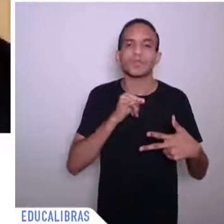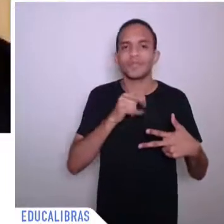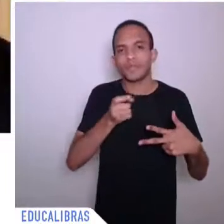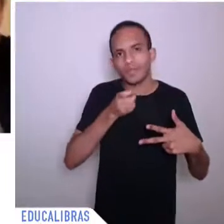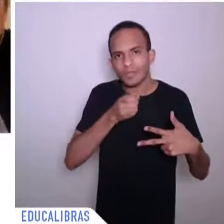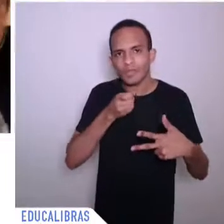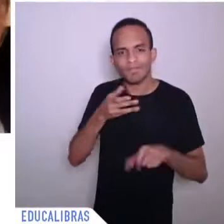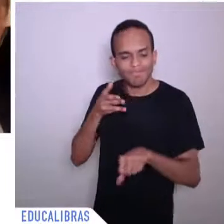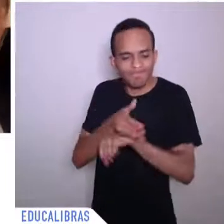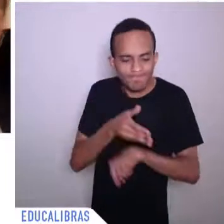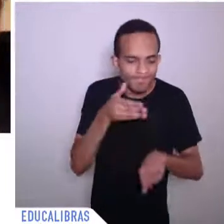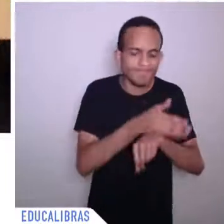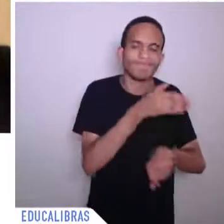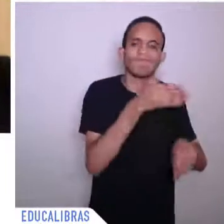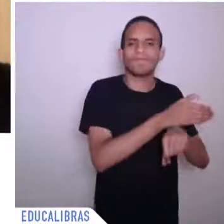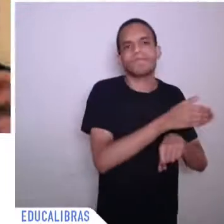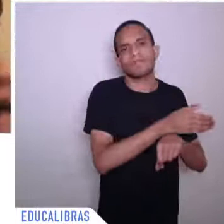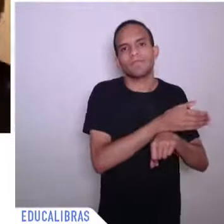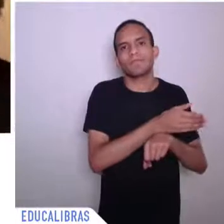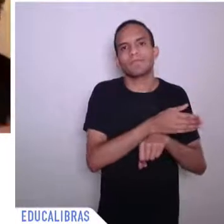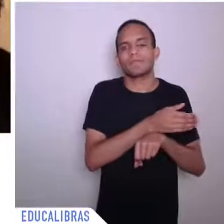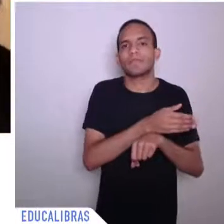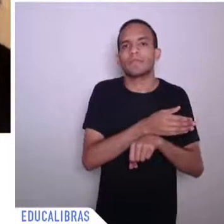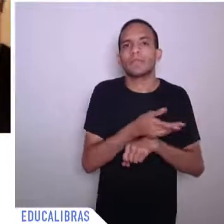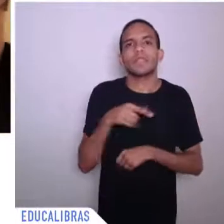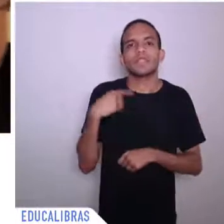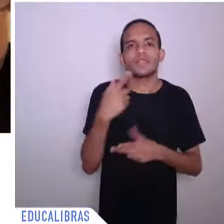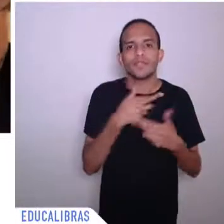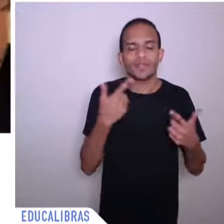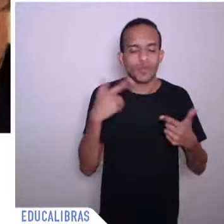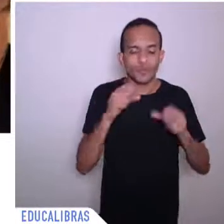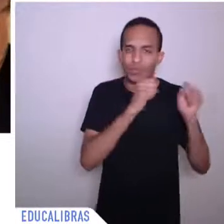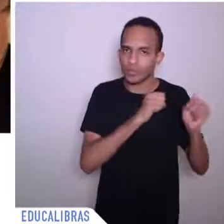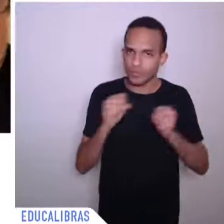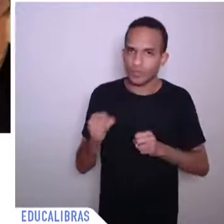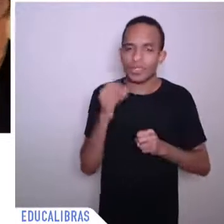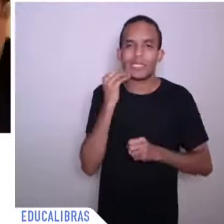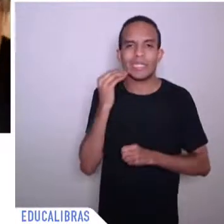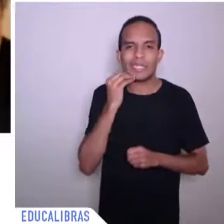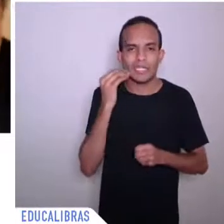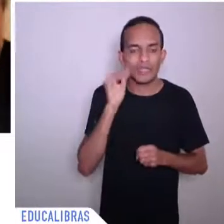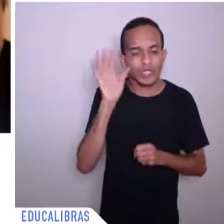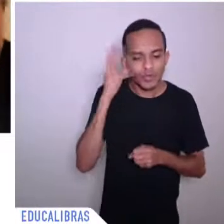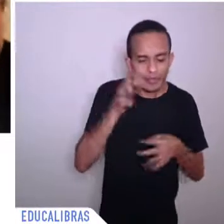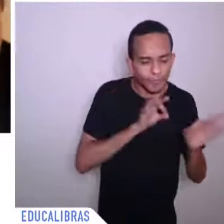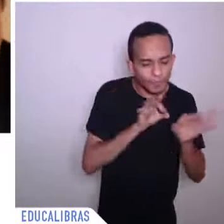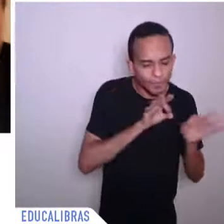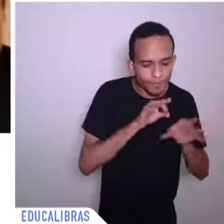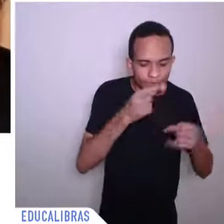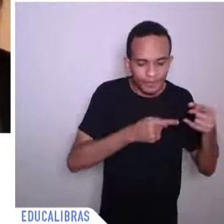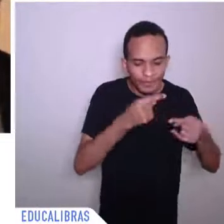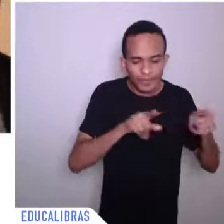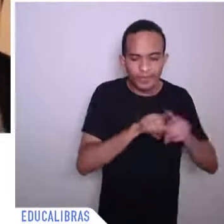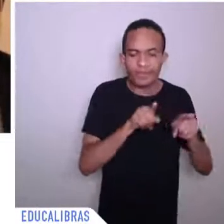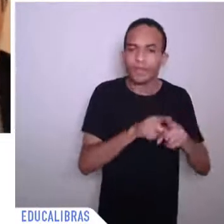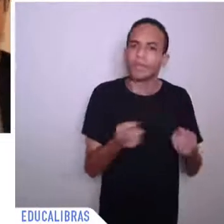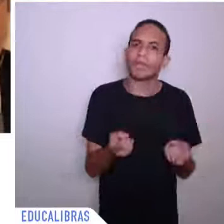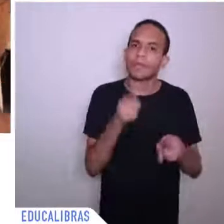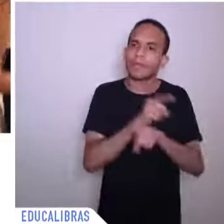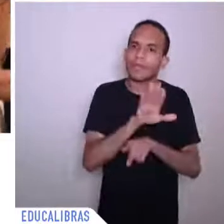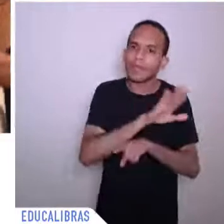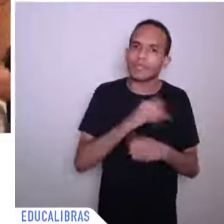to vote and put it into effect. And what happens in Brazil is that we are trying